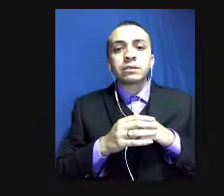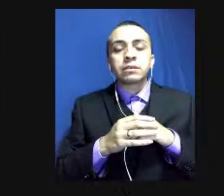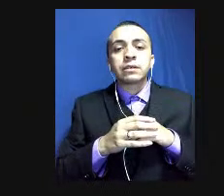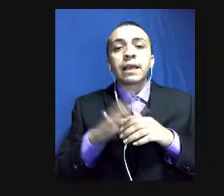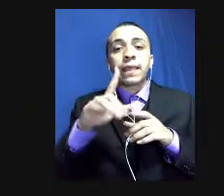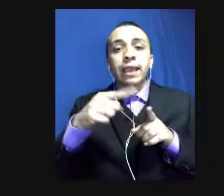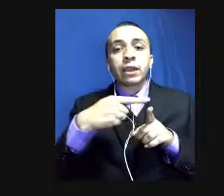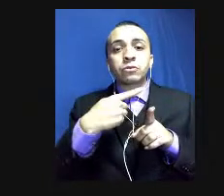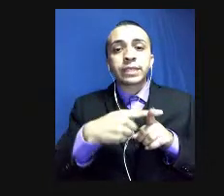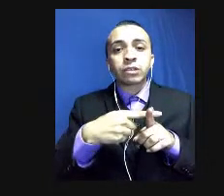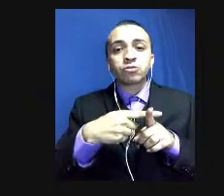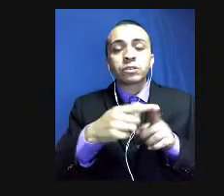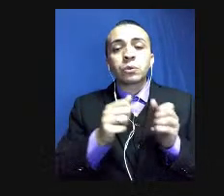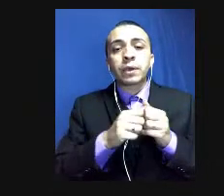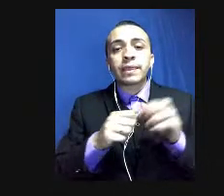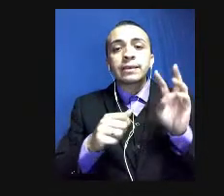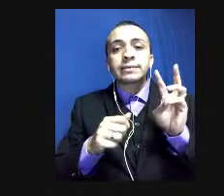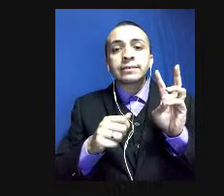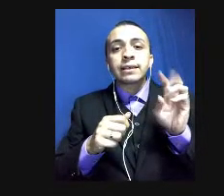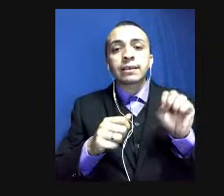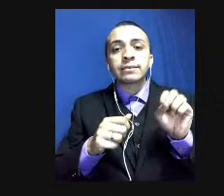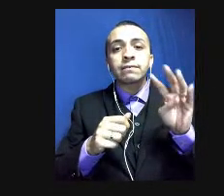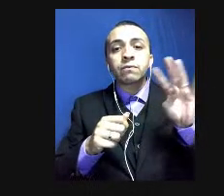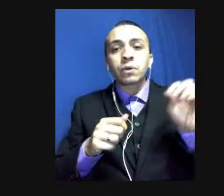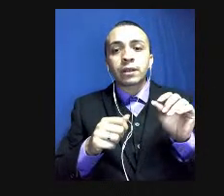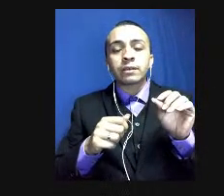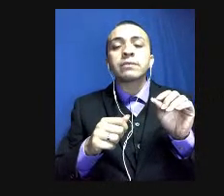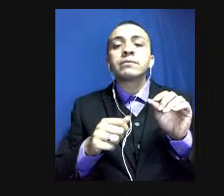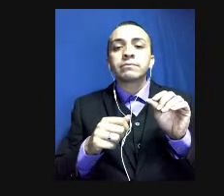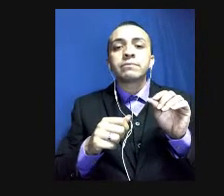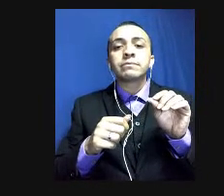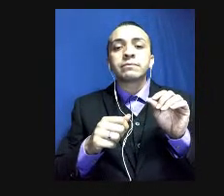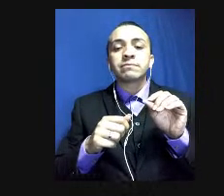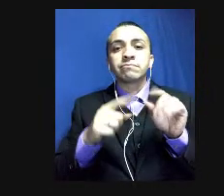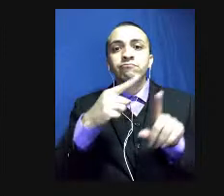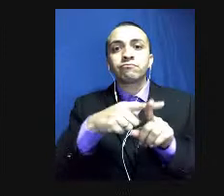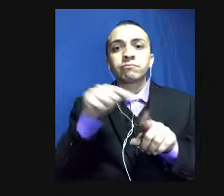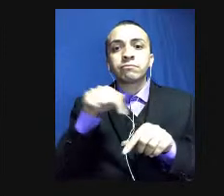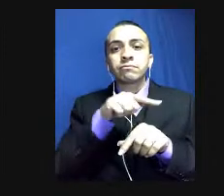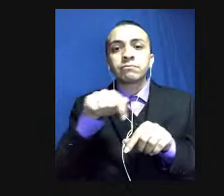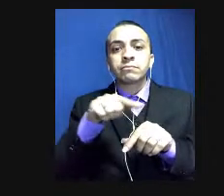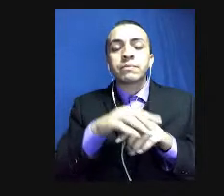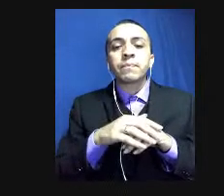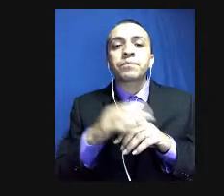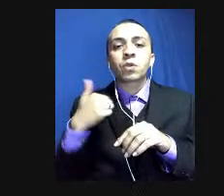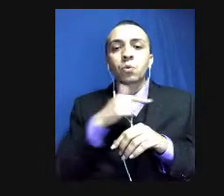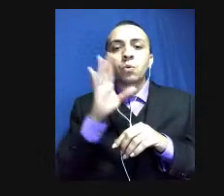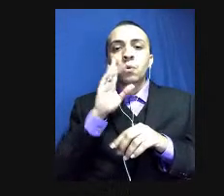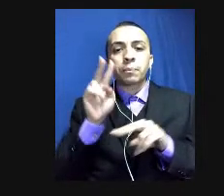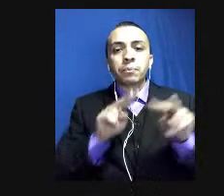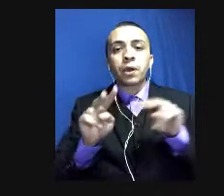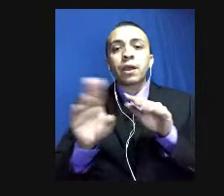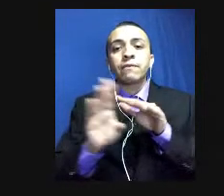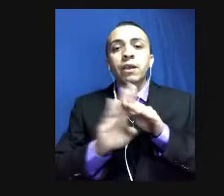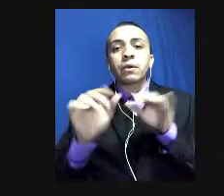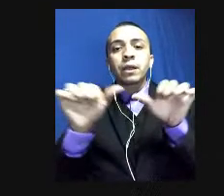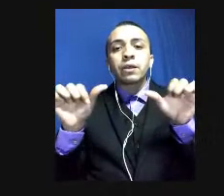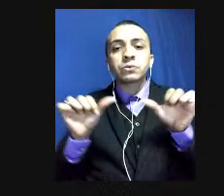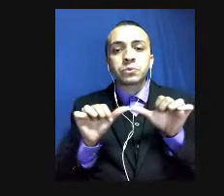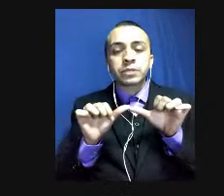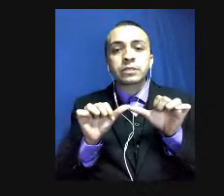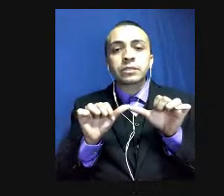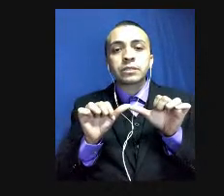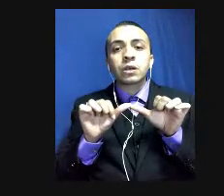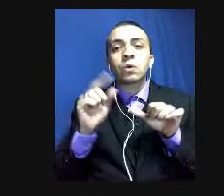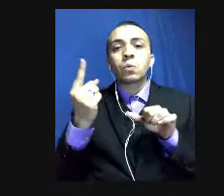intersection there with 6S40 that goes to Bayshore Road. And then we're also monitoring the evacuation areas of